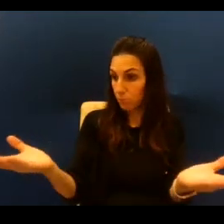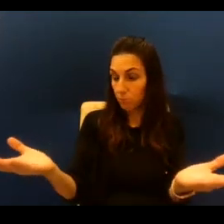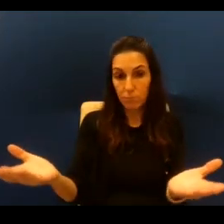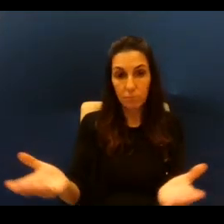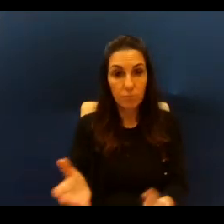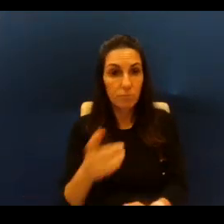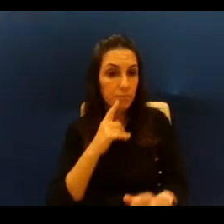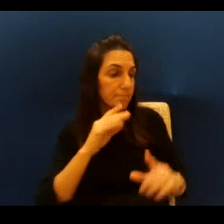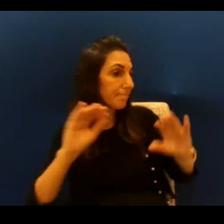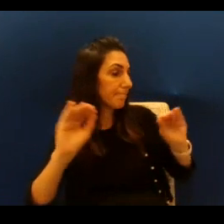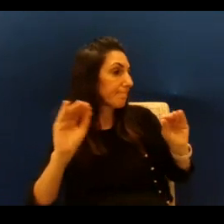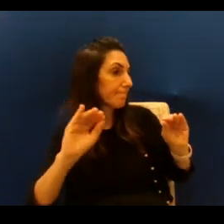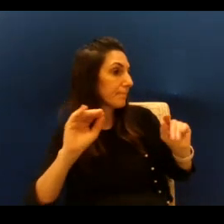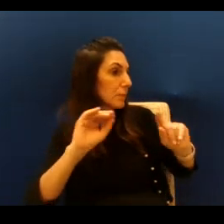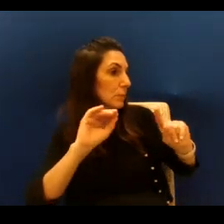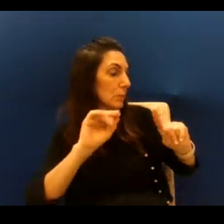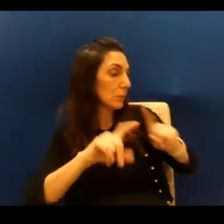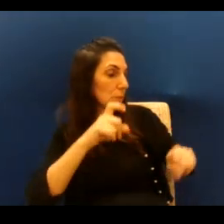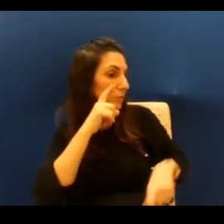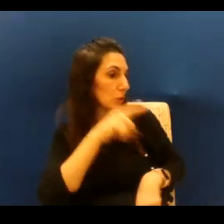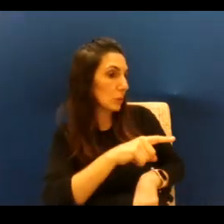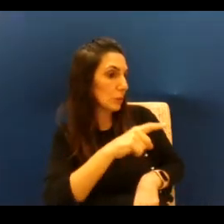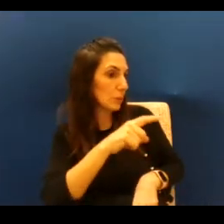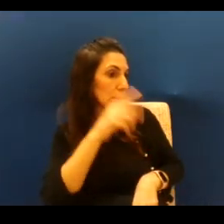No, Mr. Mayor.